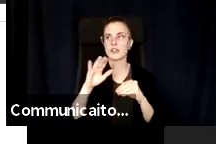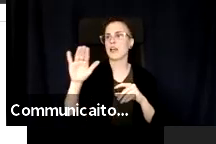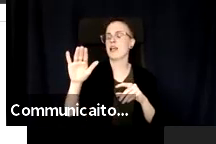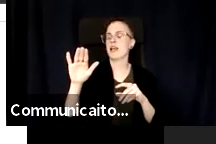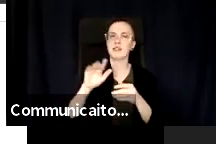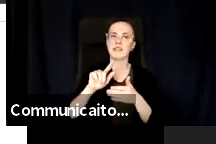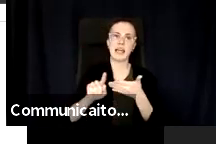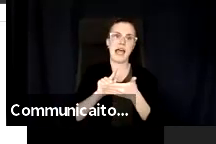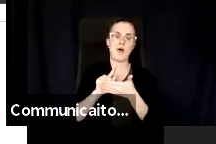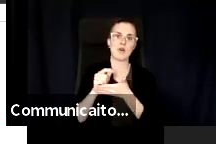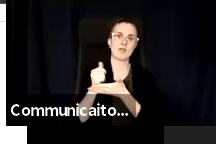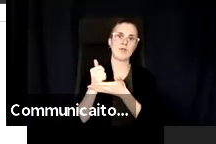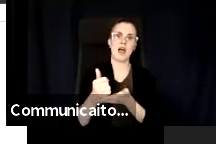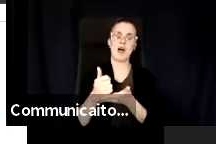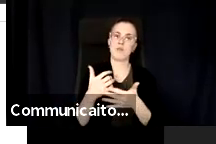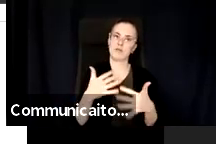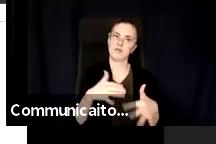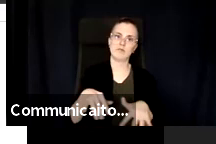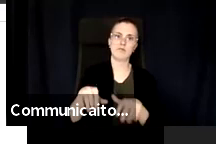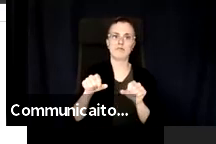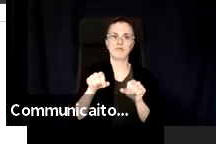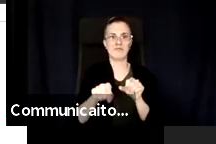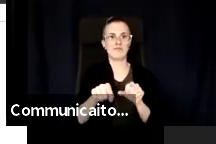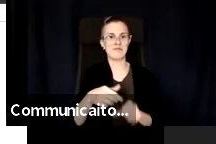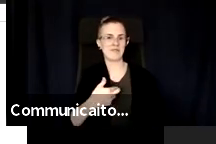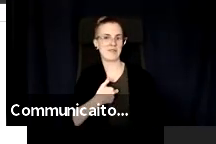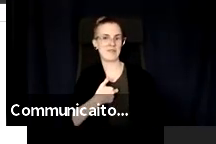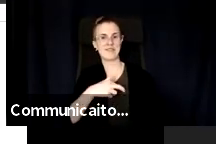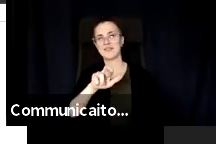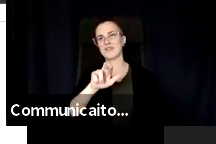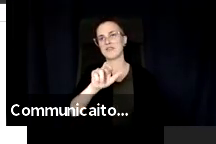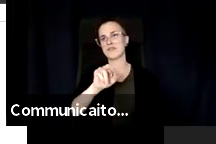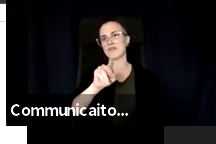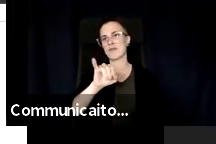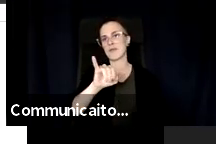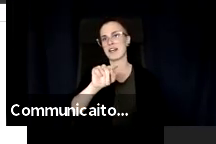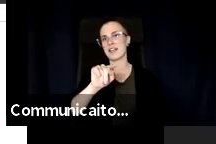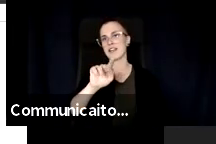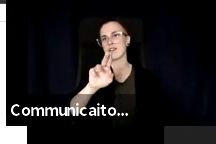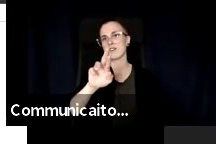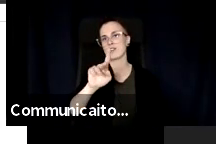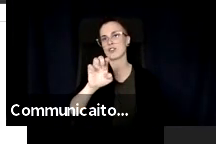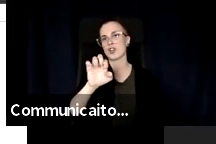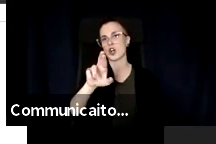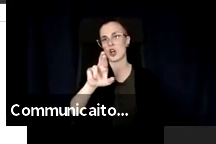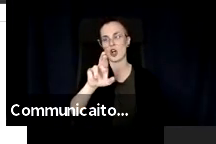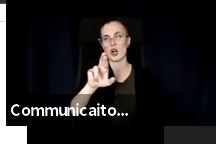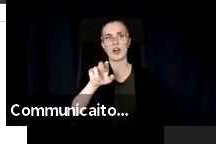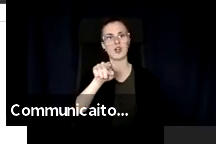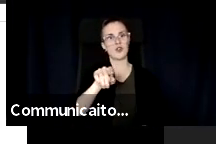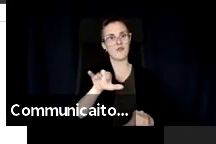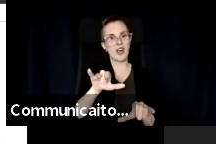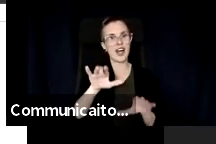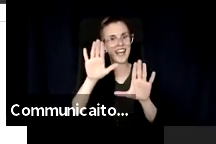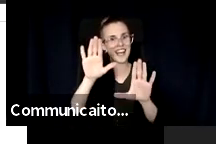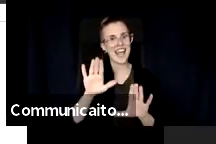that's Miss Randy Turner. Randy, you've done an excellent job. I told you that July was going to be a challenging